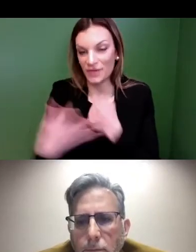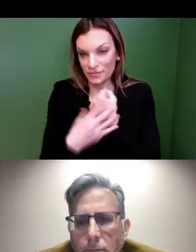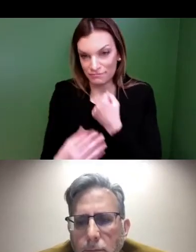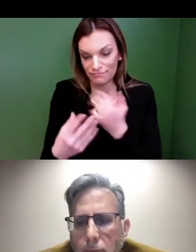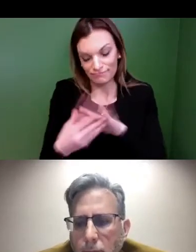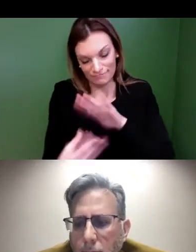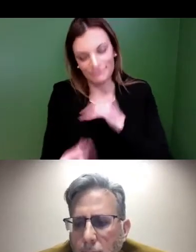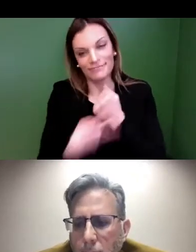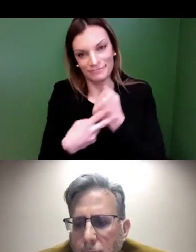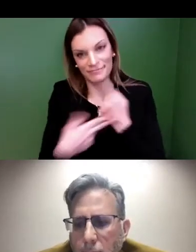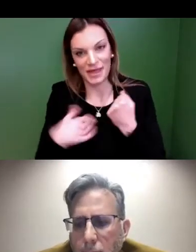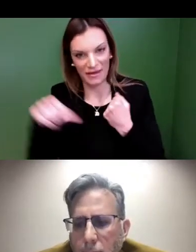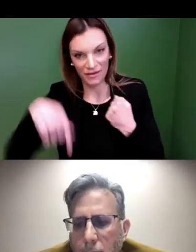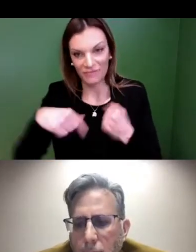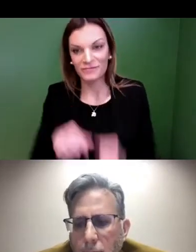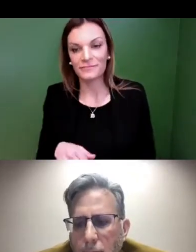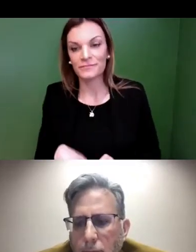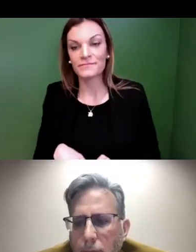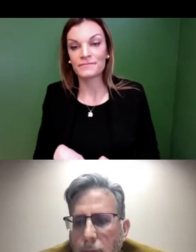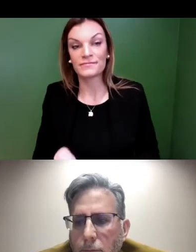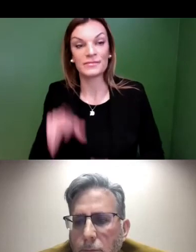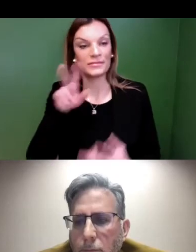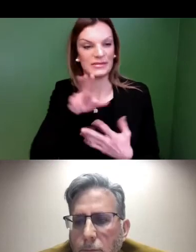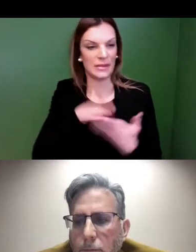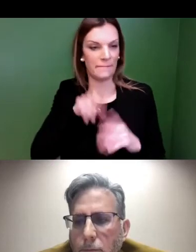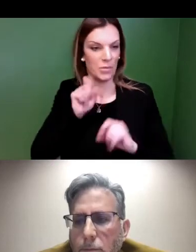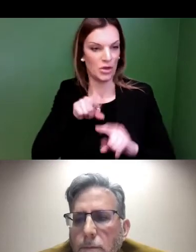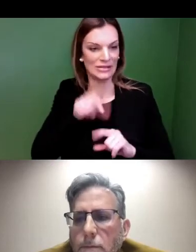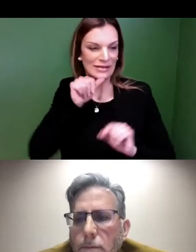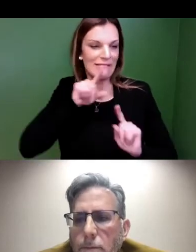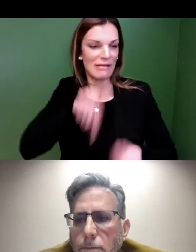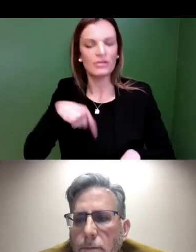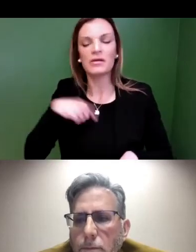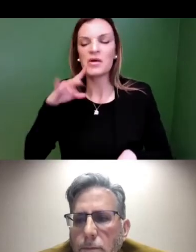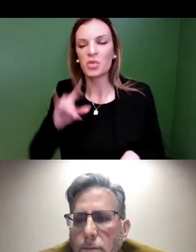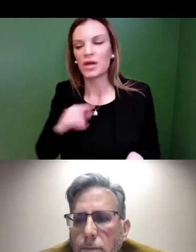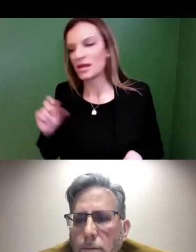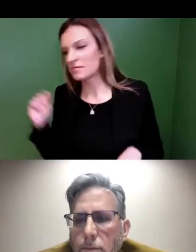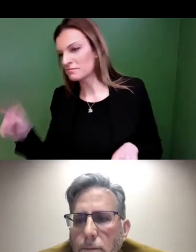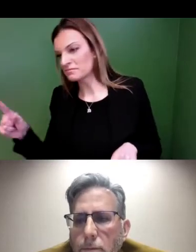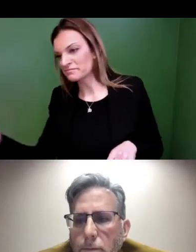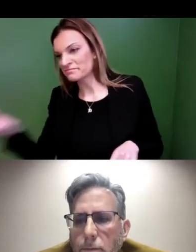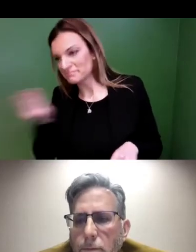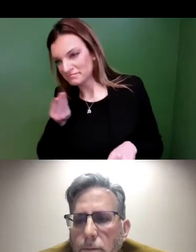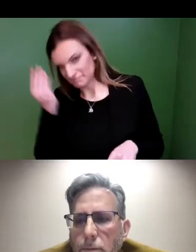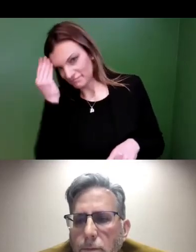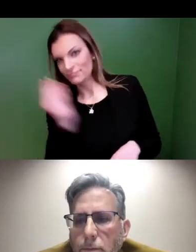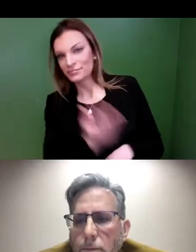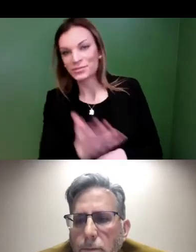questions I know we didn't answer, but I'm going to get those answers from Philip. I'm going to send them in the follow-up email. And